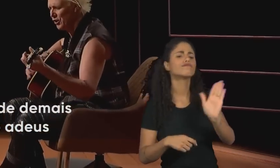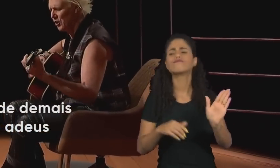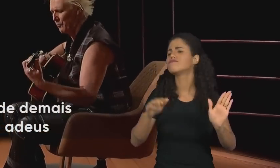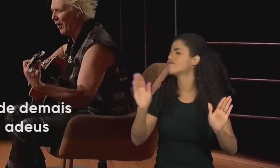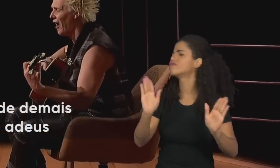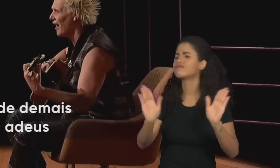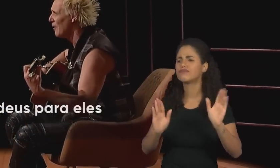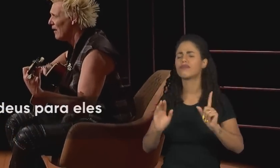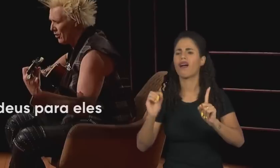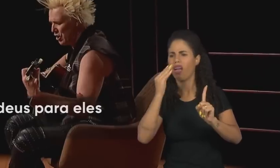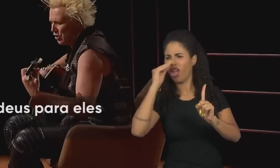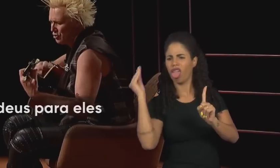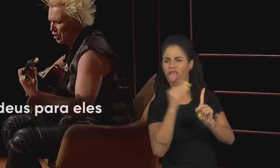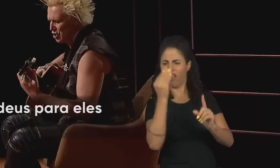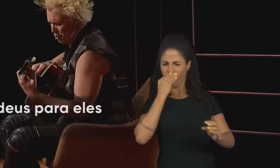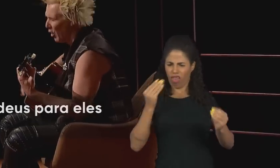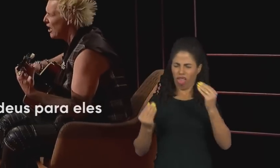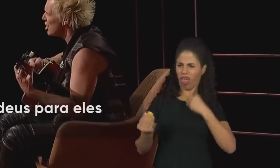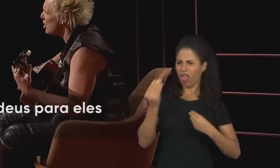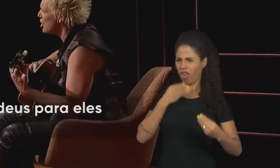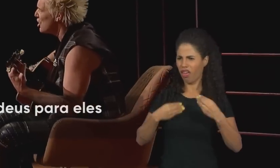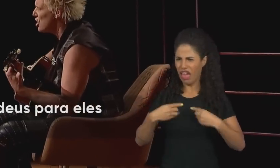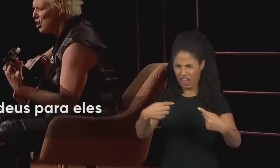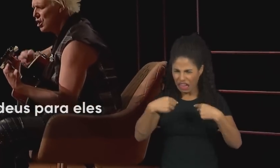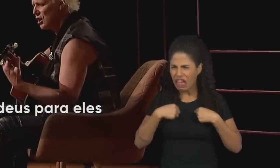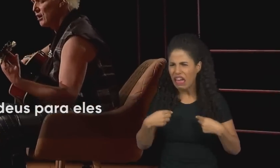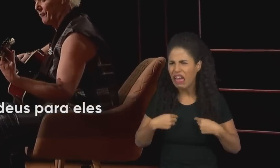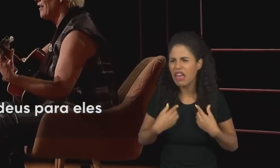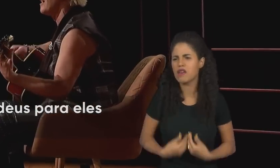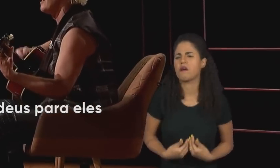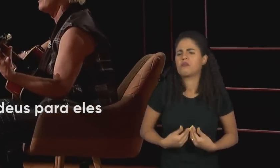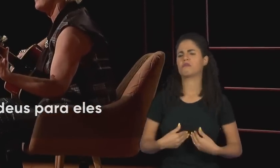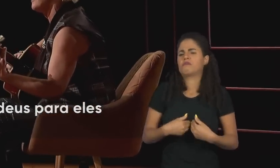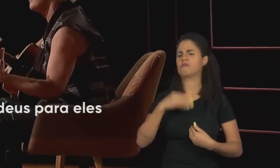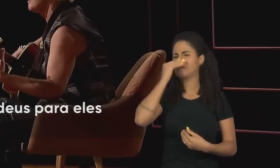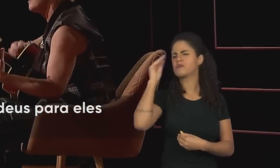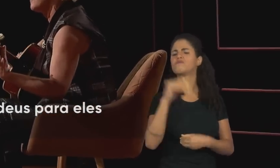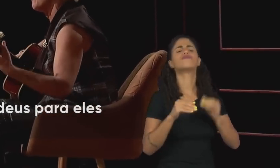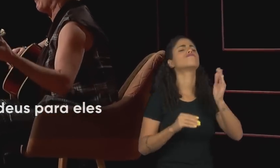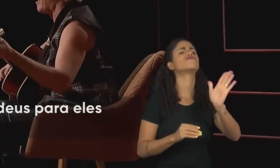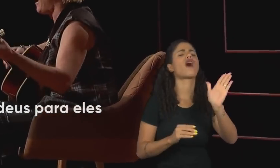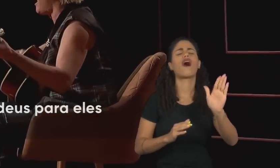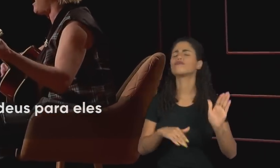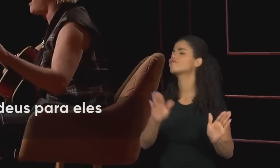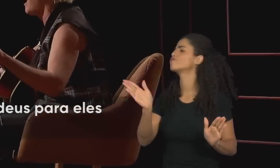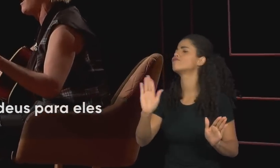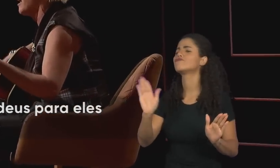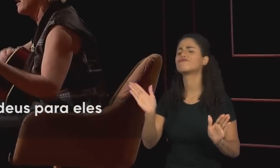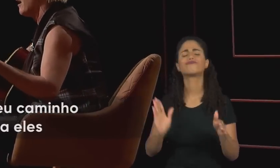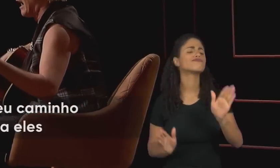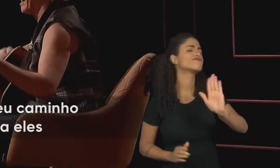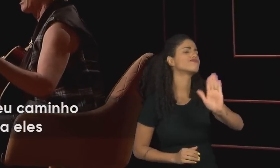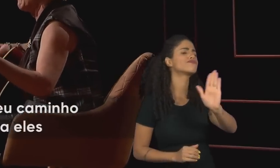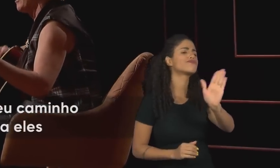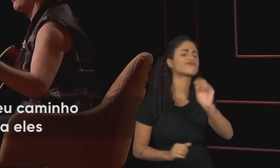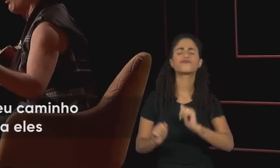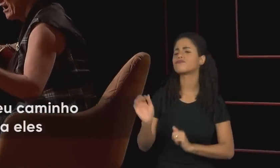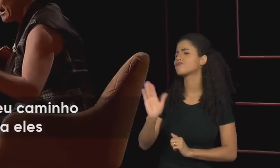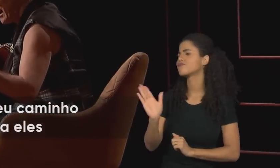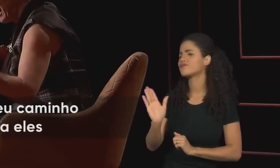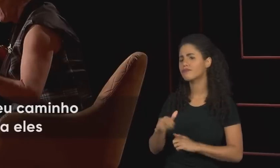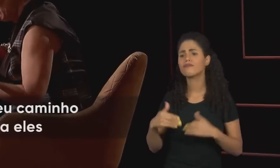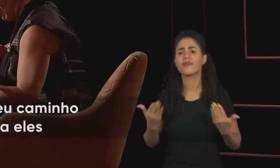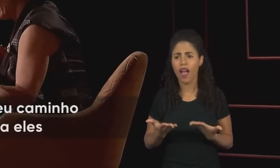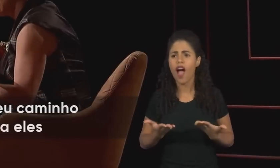you goodbye. You just wave them by. And on my